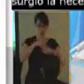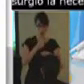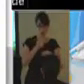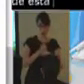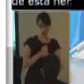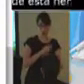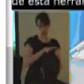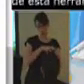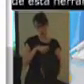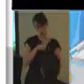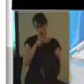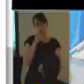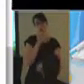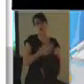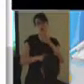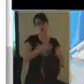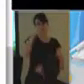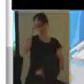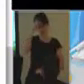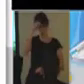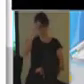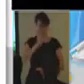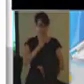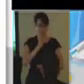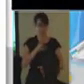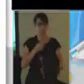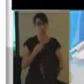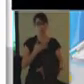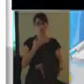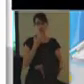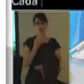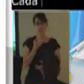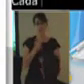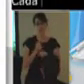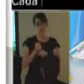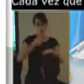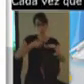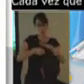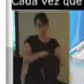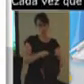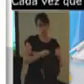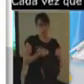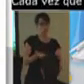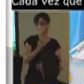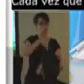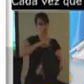us, most of them have mental disability, and whenever they